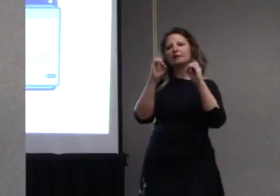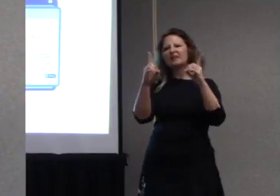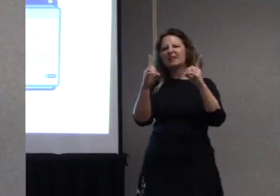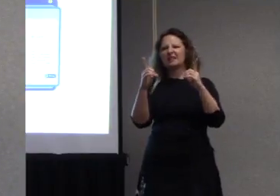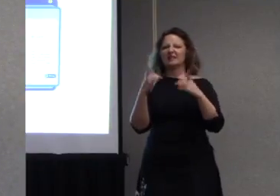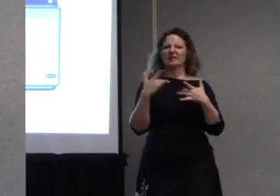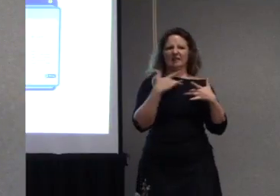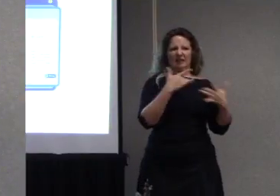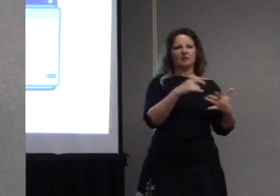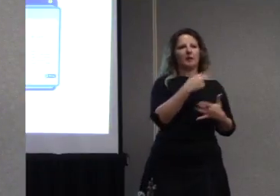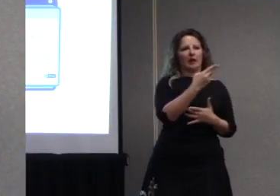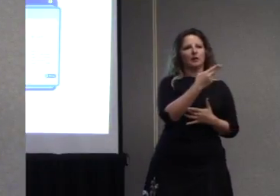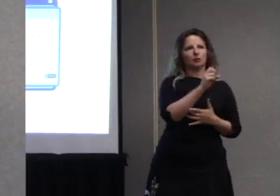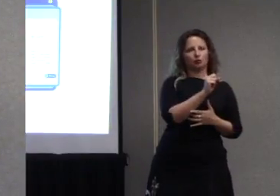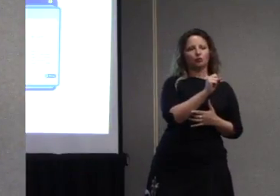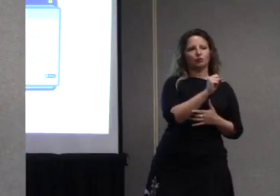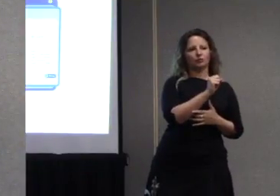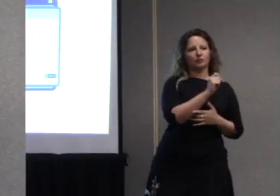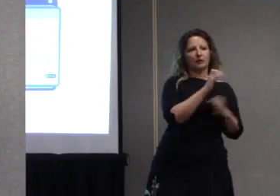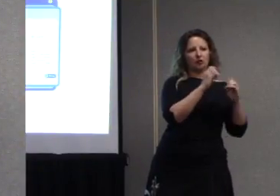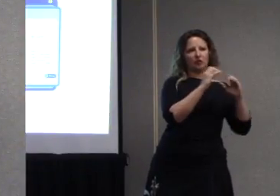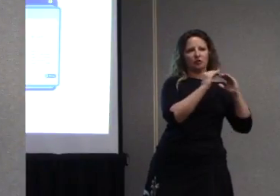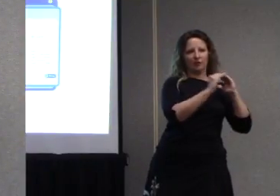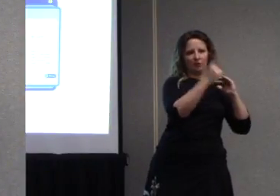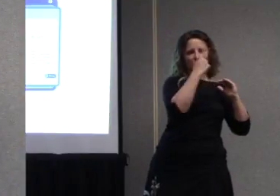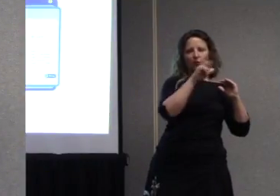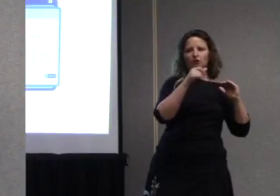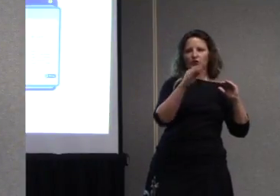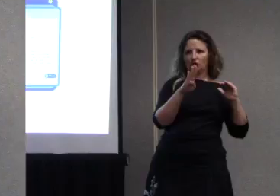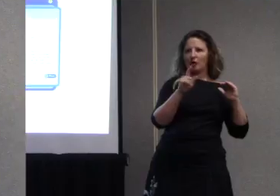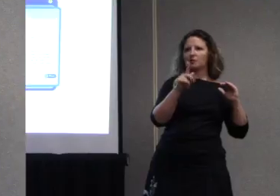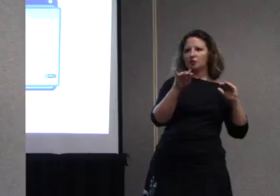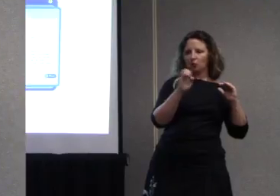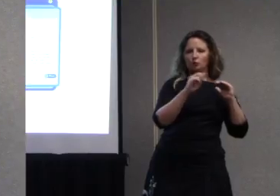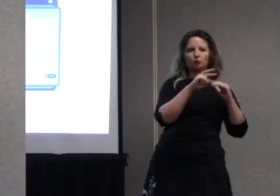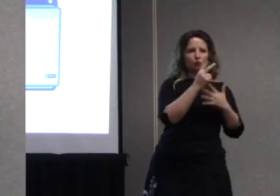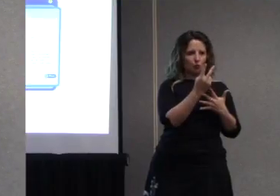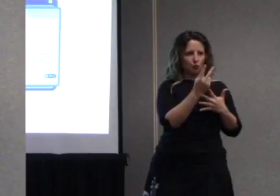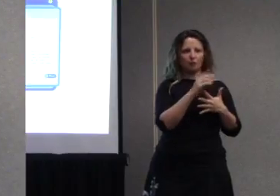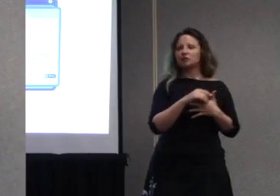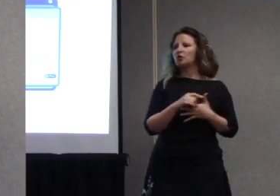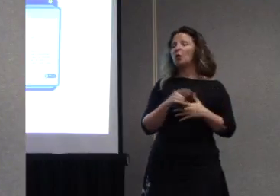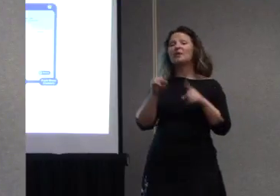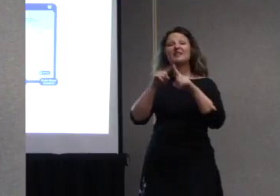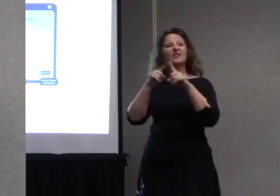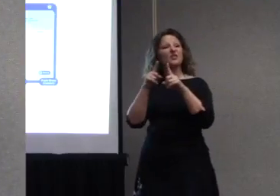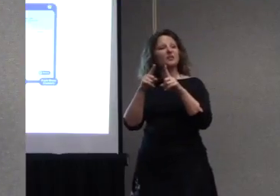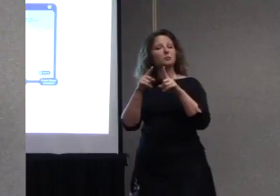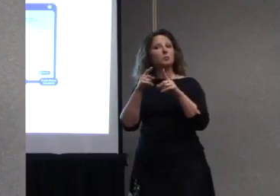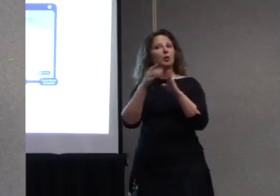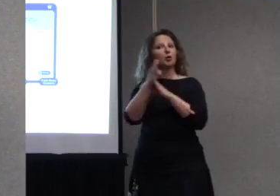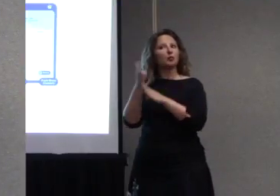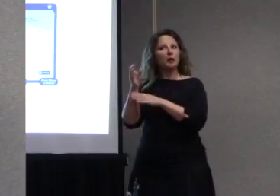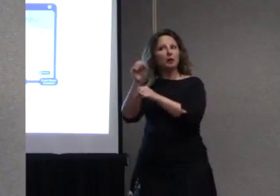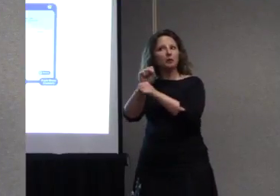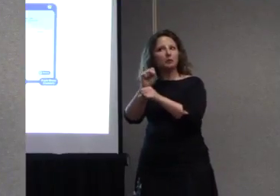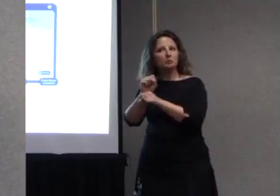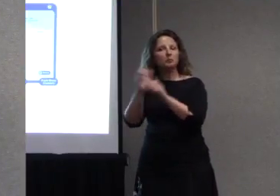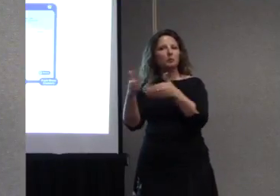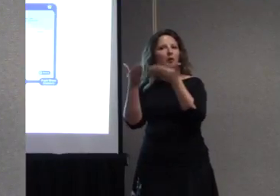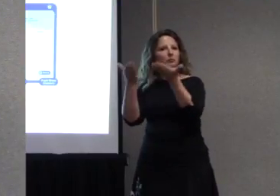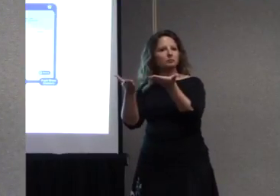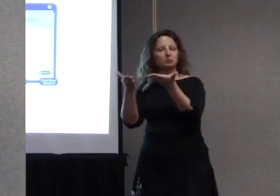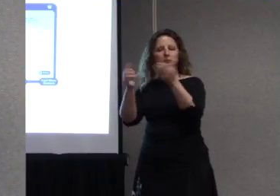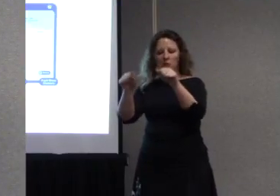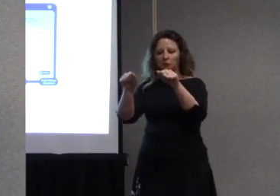training, education, usually high school education for job zone 2, an example of careers, gives you something great to talk